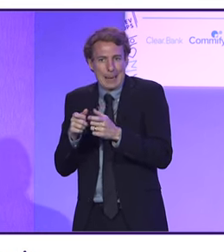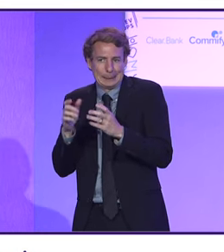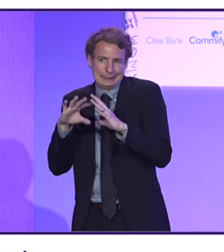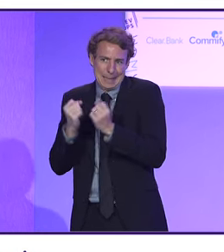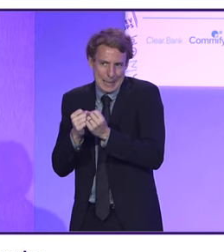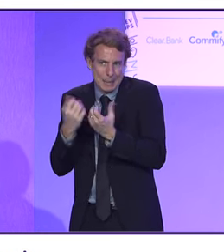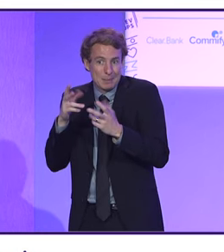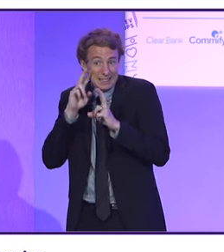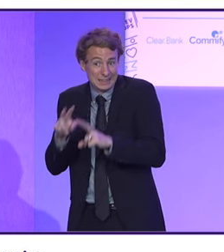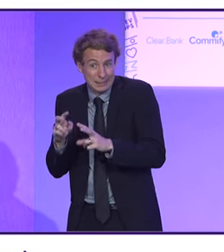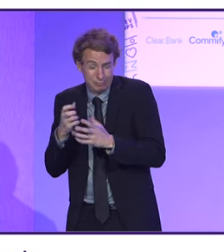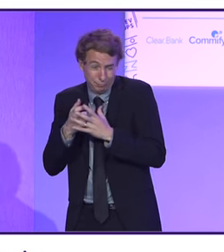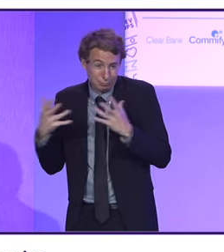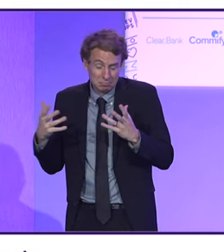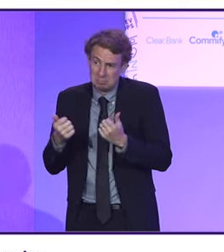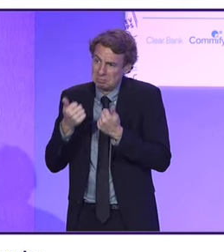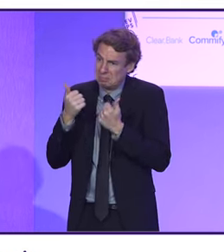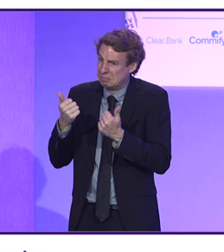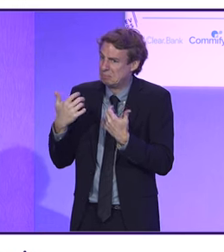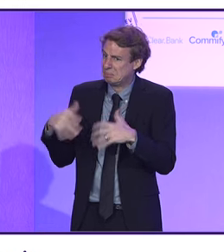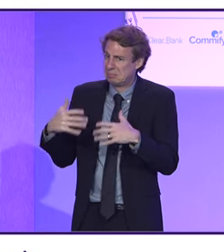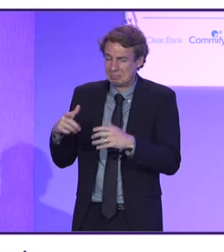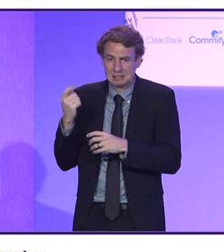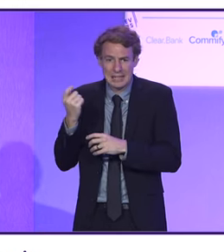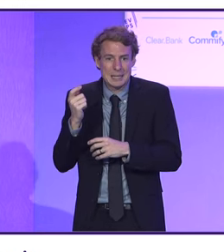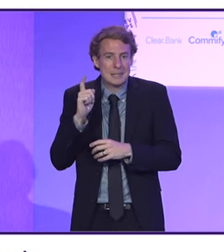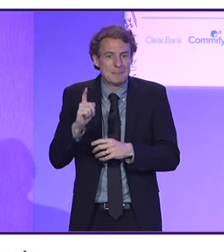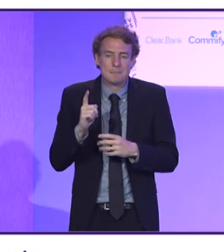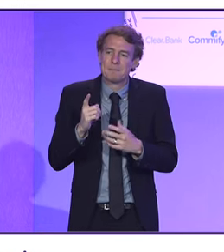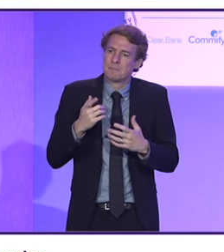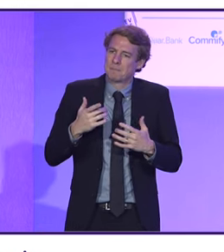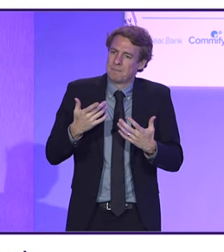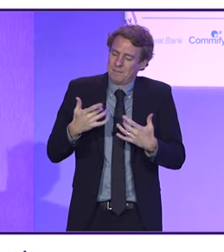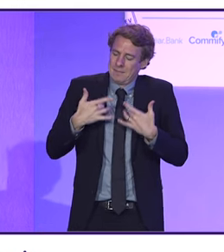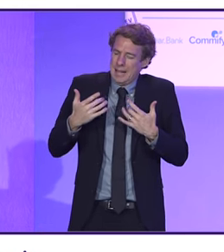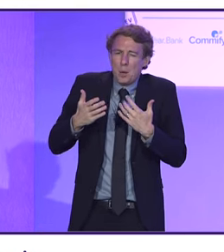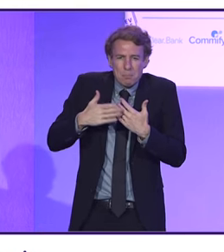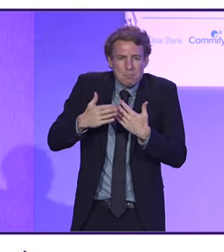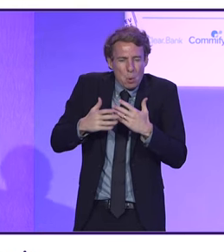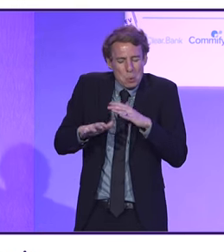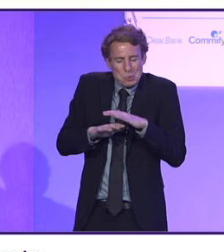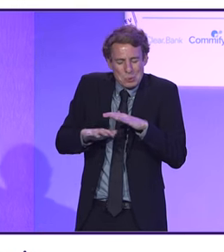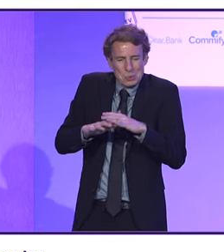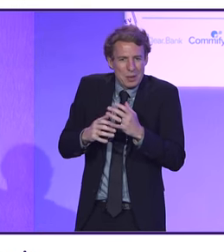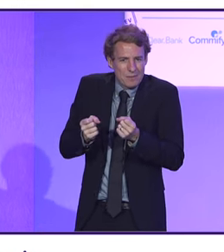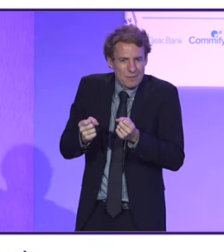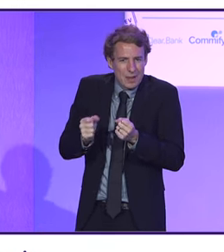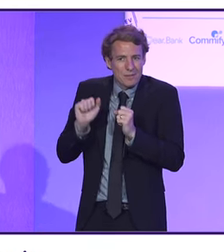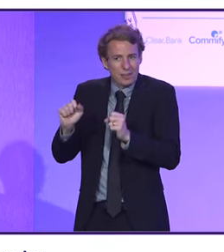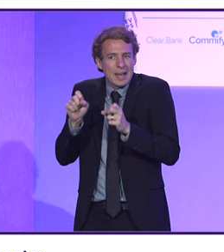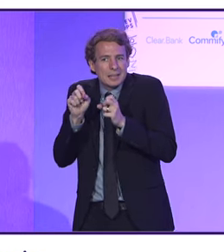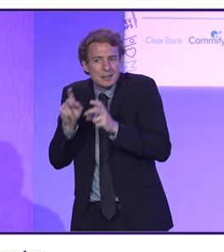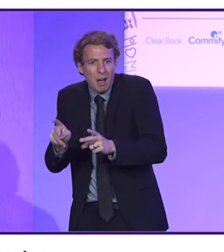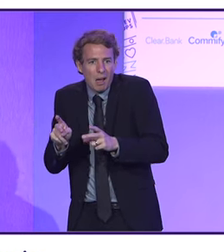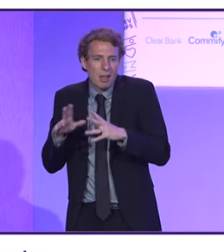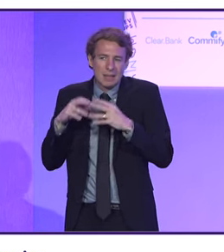story. I think there's a lot of feelings associated with these styles of teams and styles of engineers that don't get captured when all